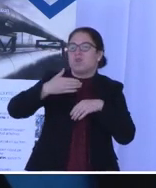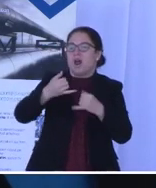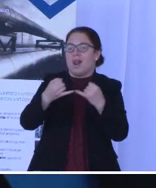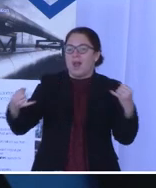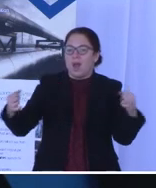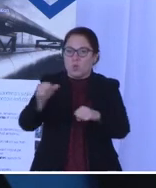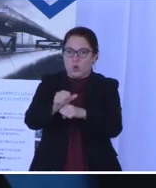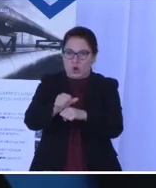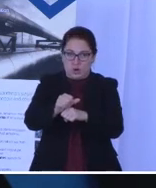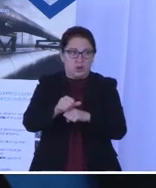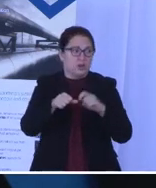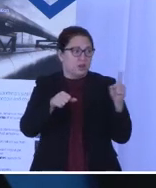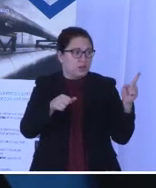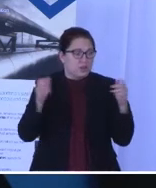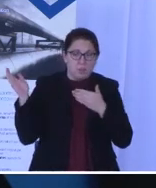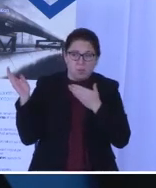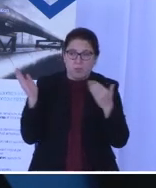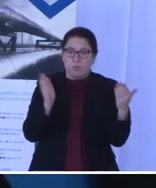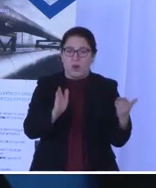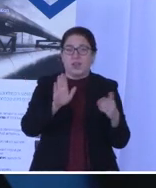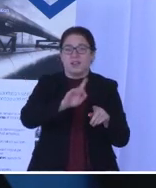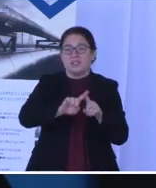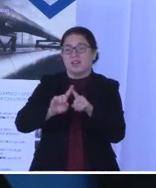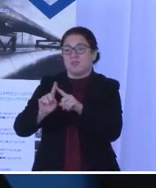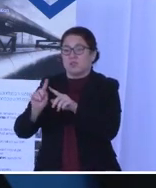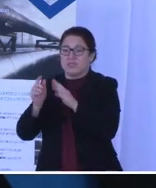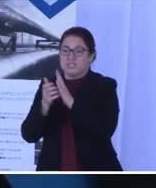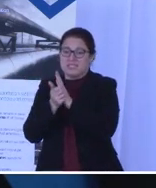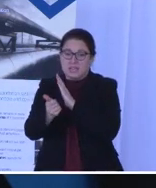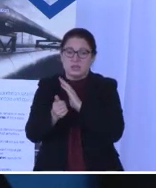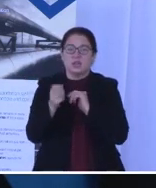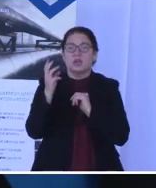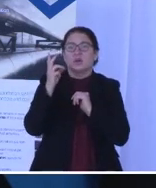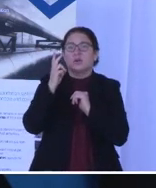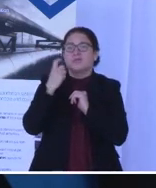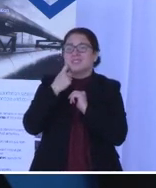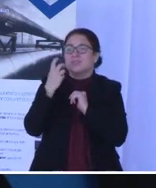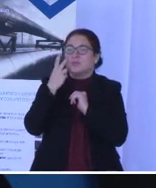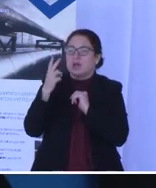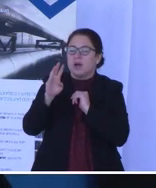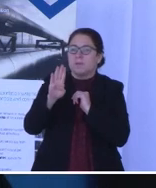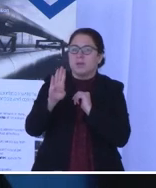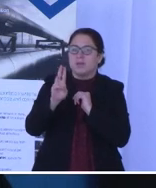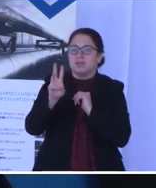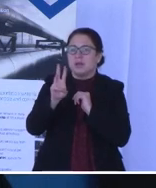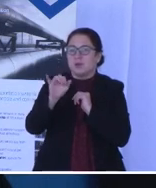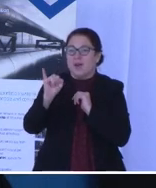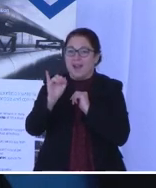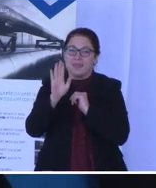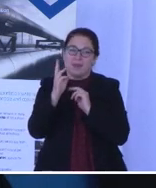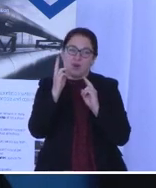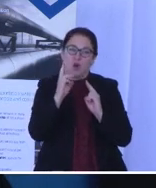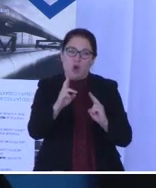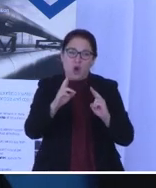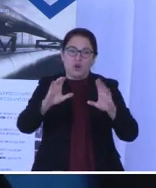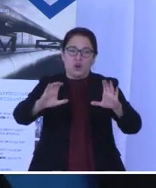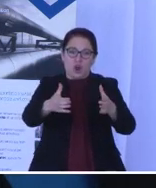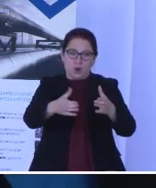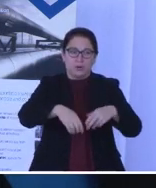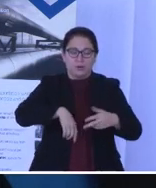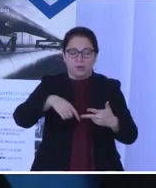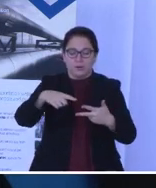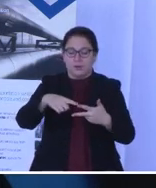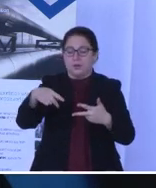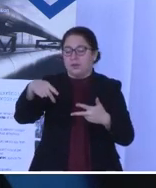bring their considerable talents to the ceremony. We saw the Baltimore Washington International Airport Honor Guard. Philadelphia